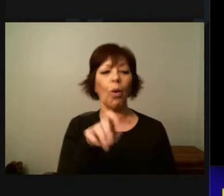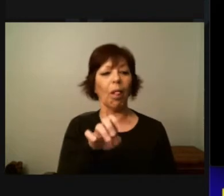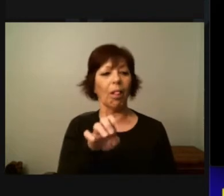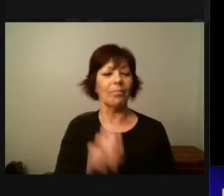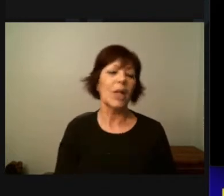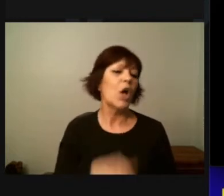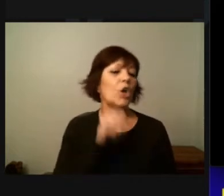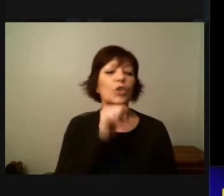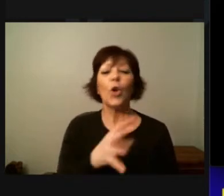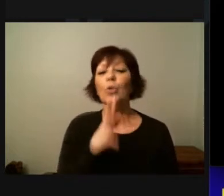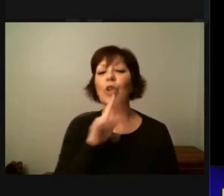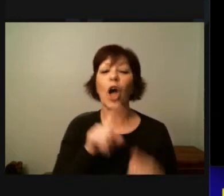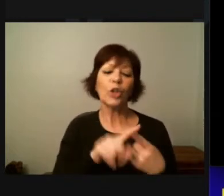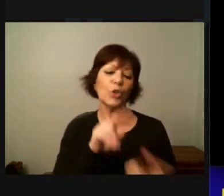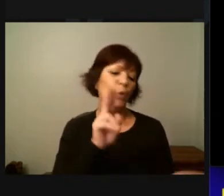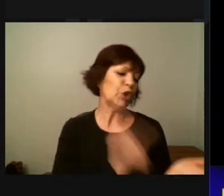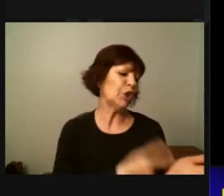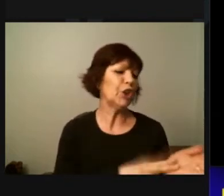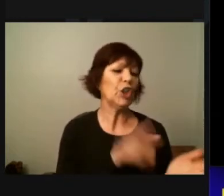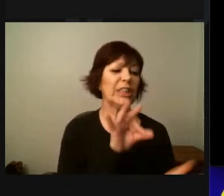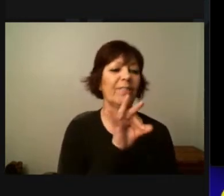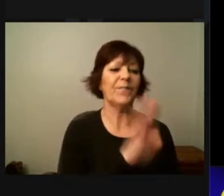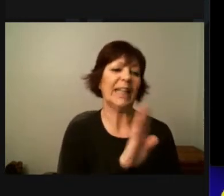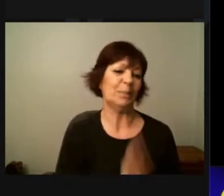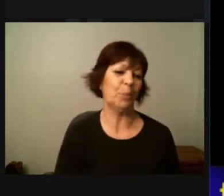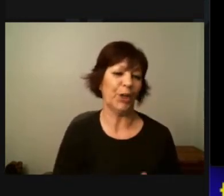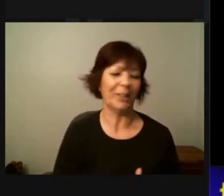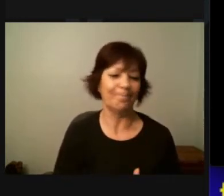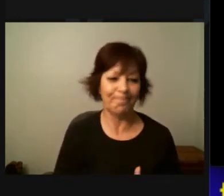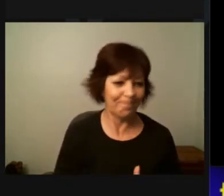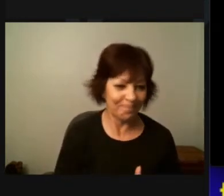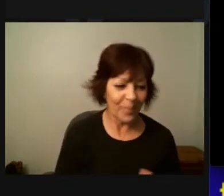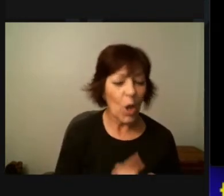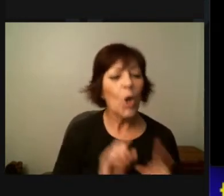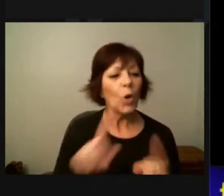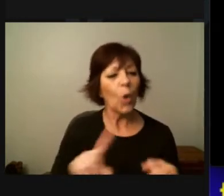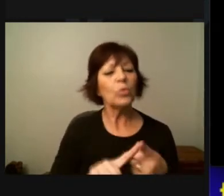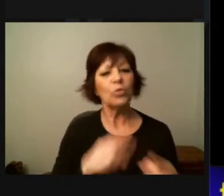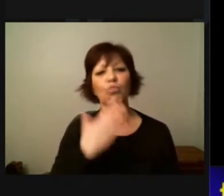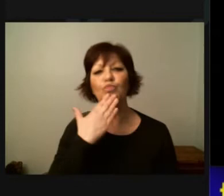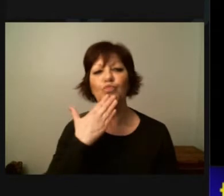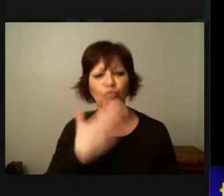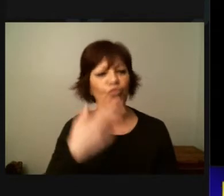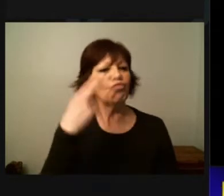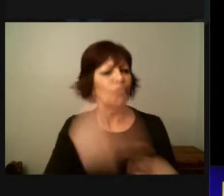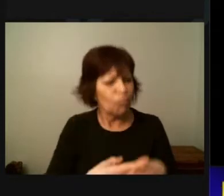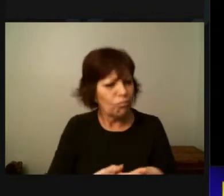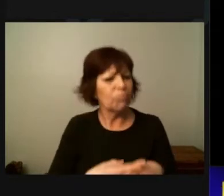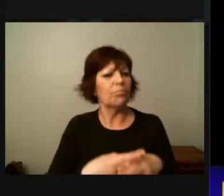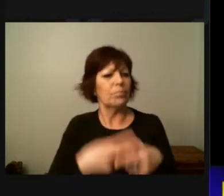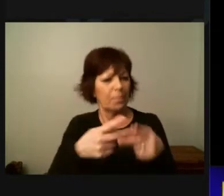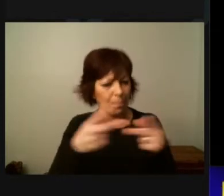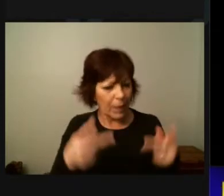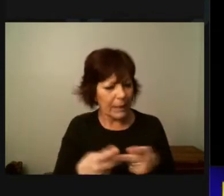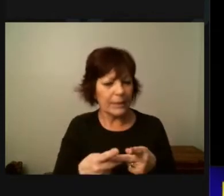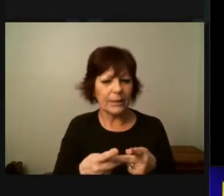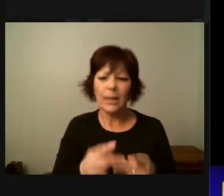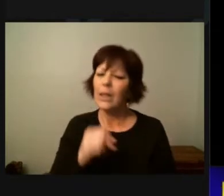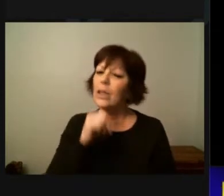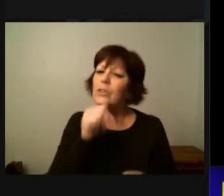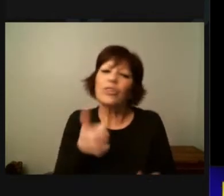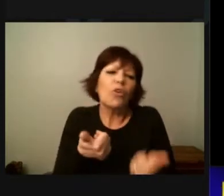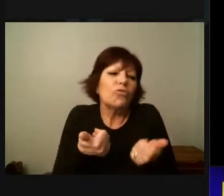to Nurse Facebook. Okay? We want you to go to reputable sources of information. We don't want you to just